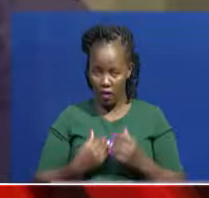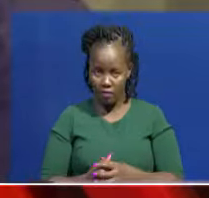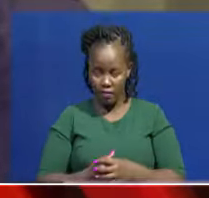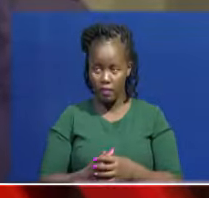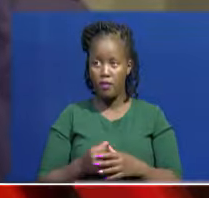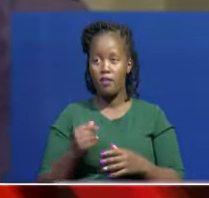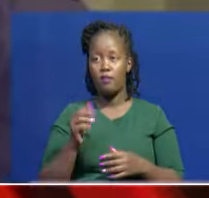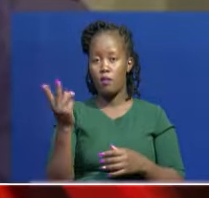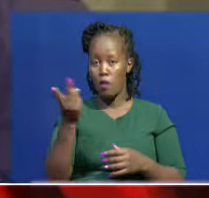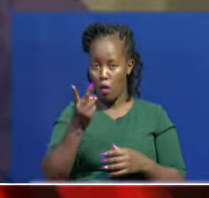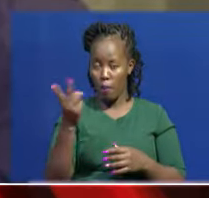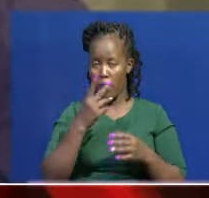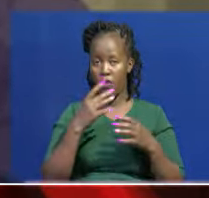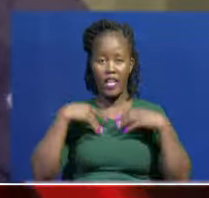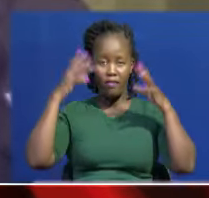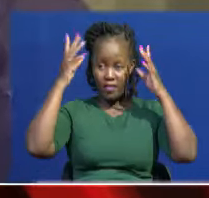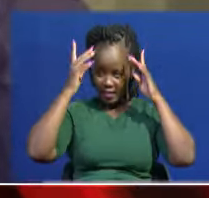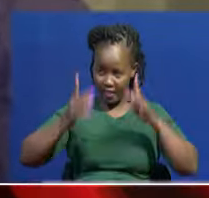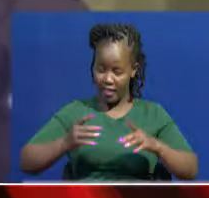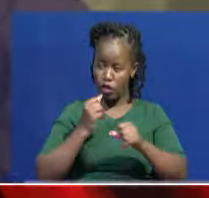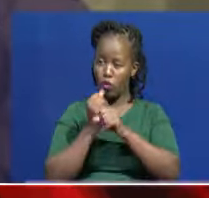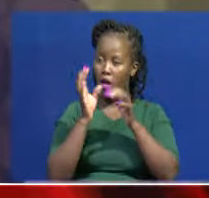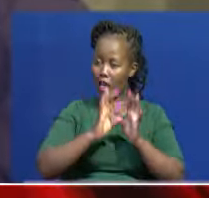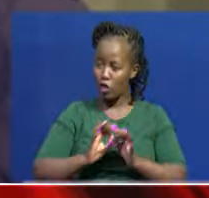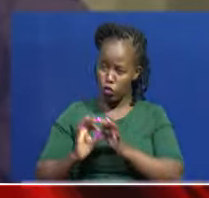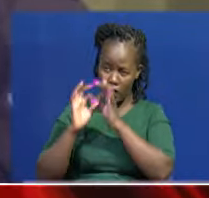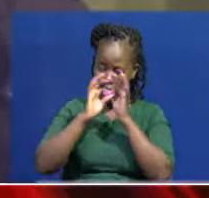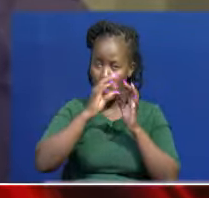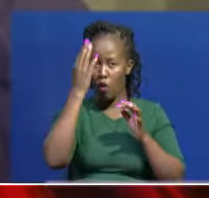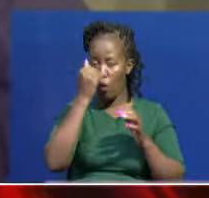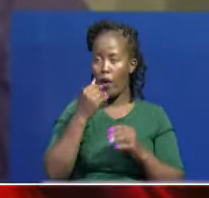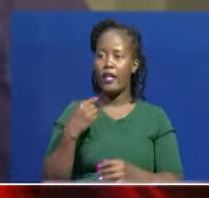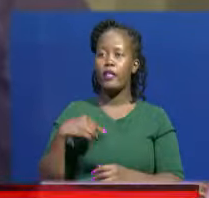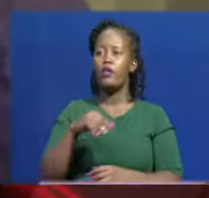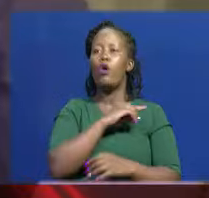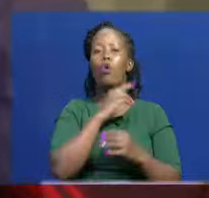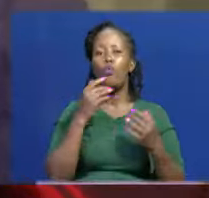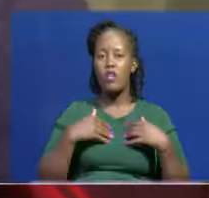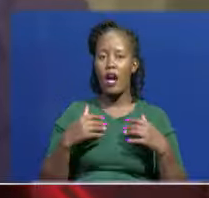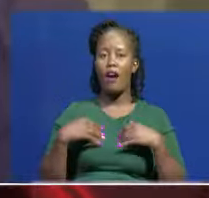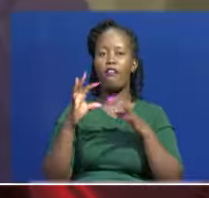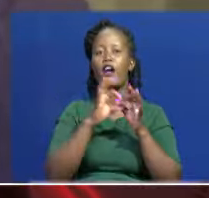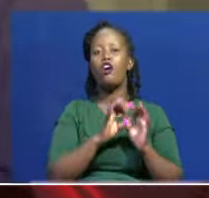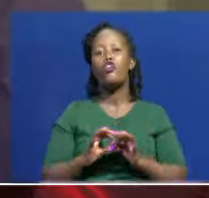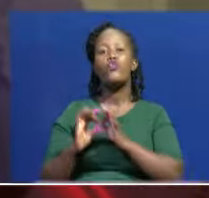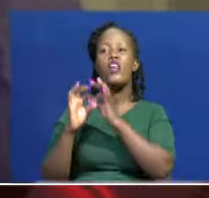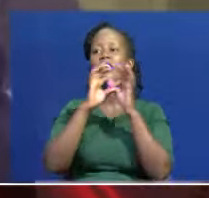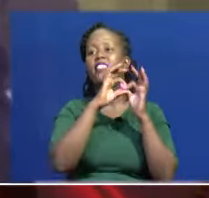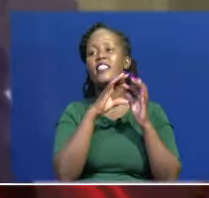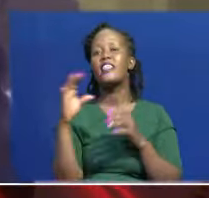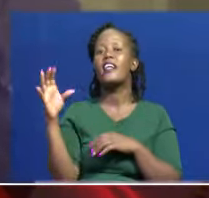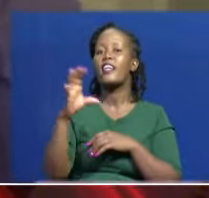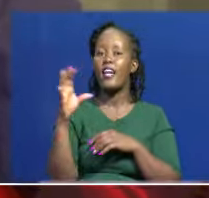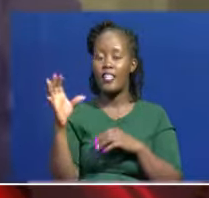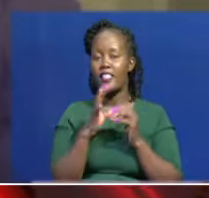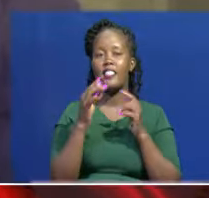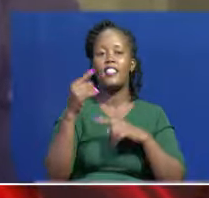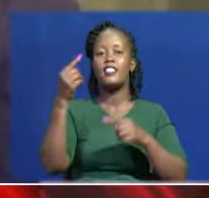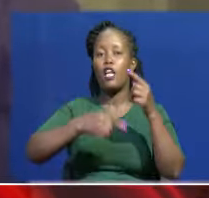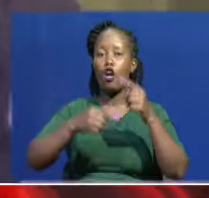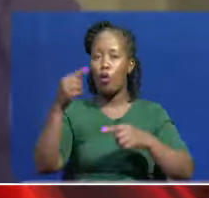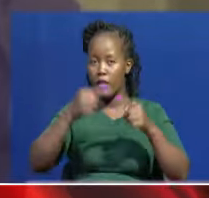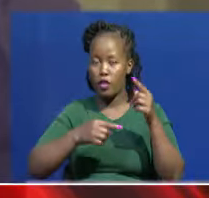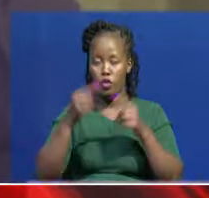together, to work together, so that we present a united front in the context of